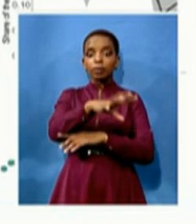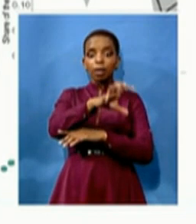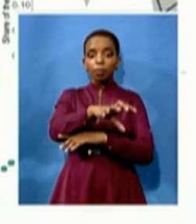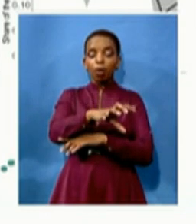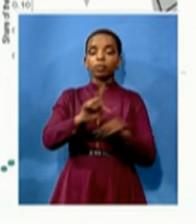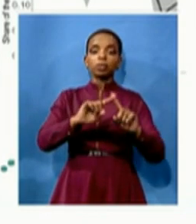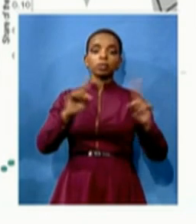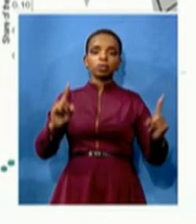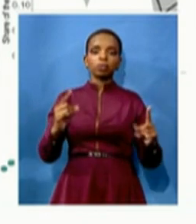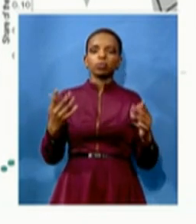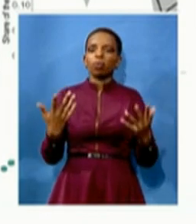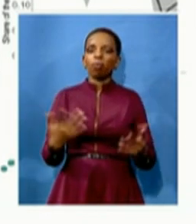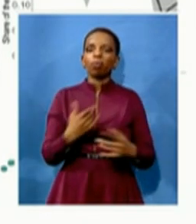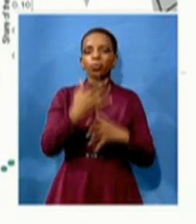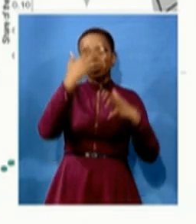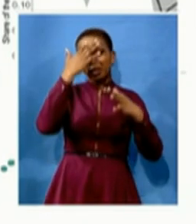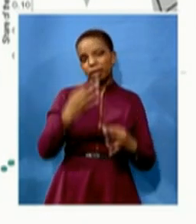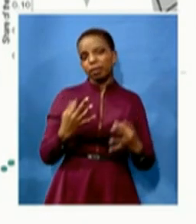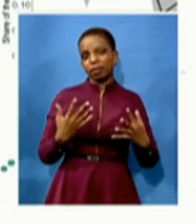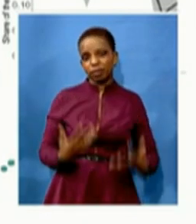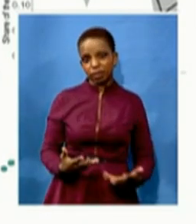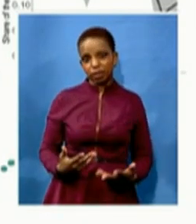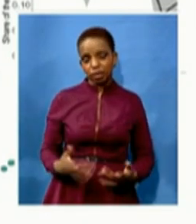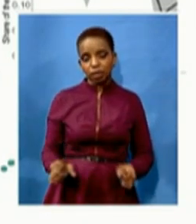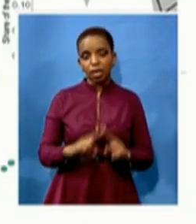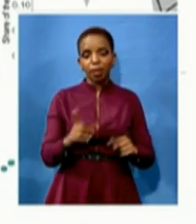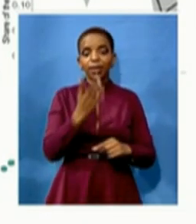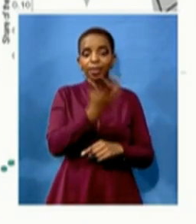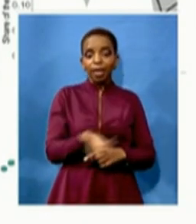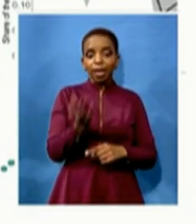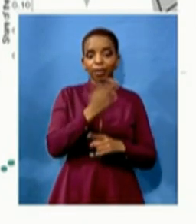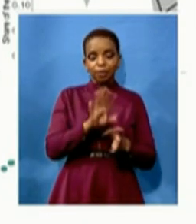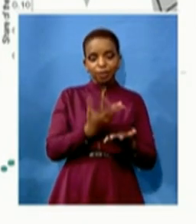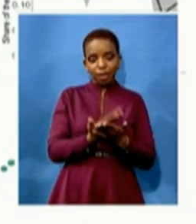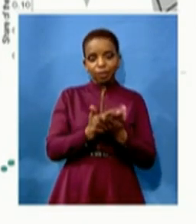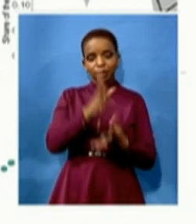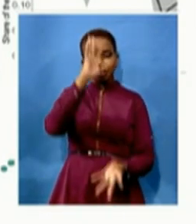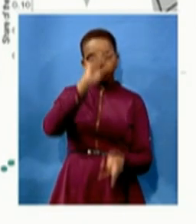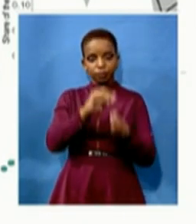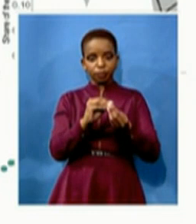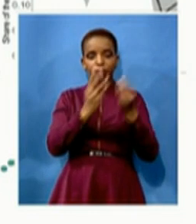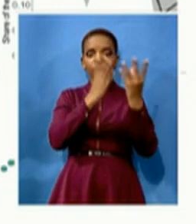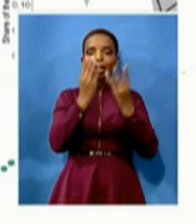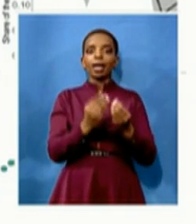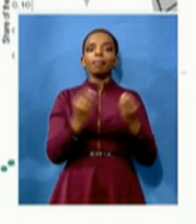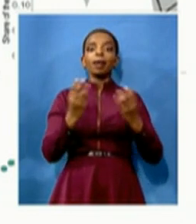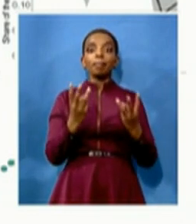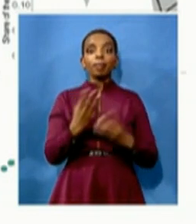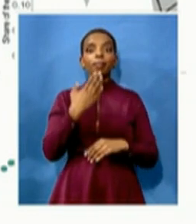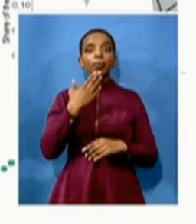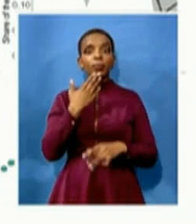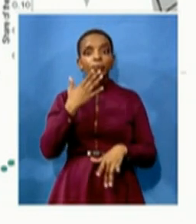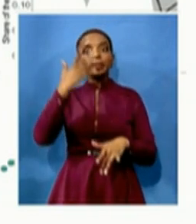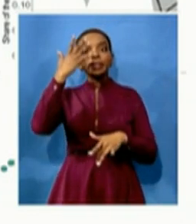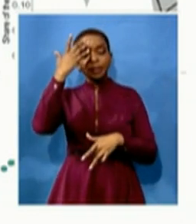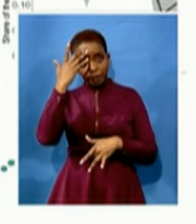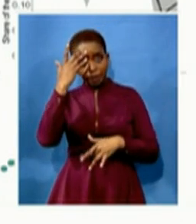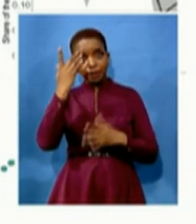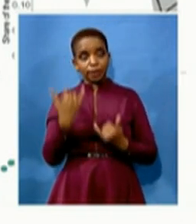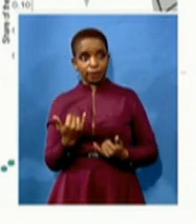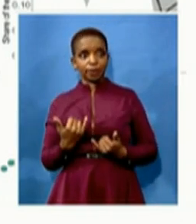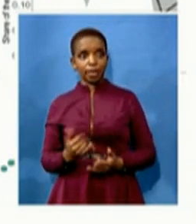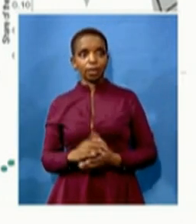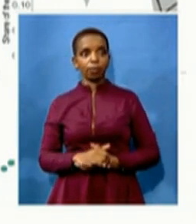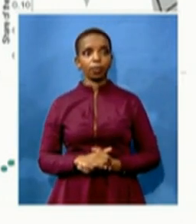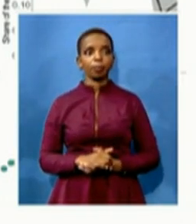total number of cases that are infected. And the key takeaway lesson that I want you to have from this slide is that